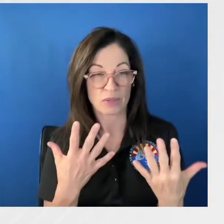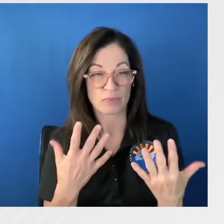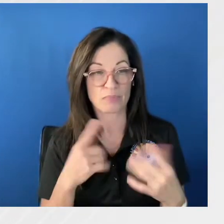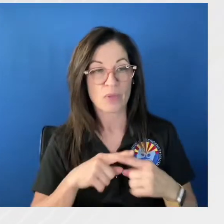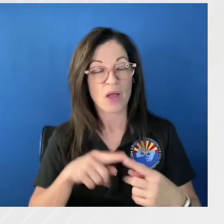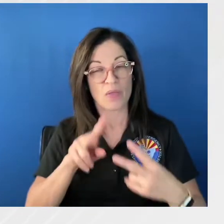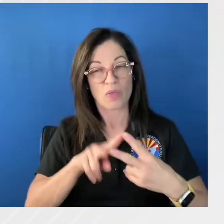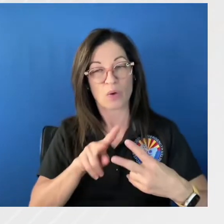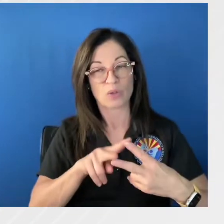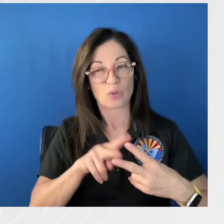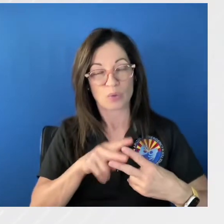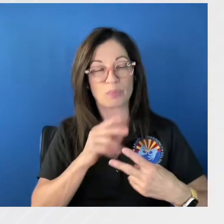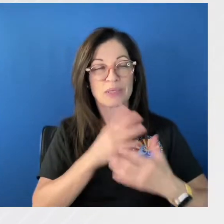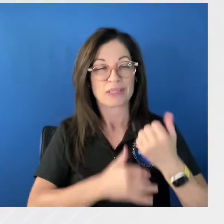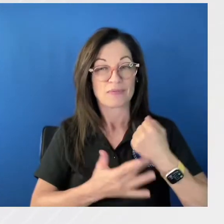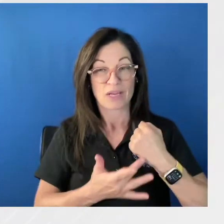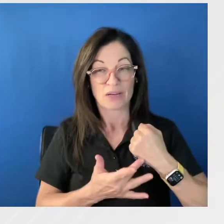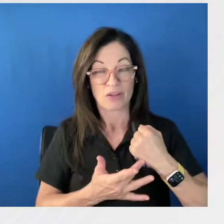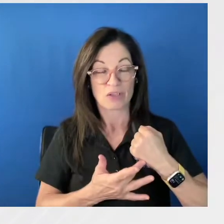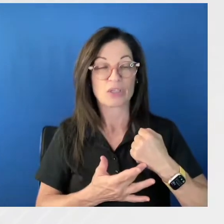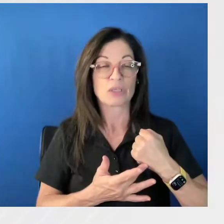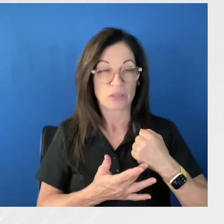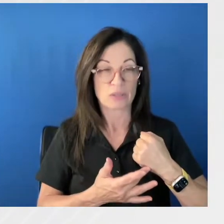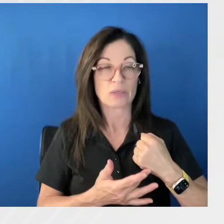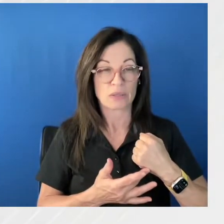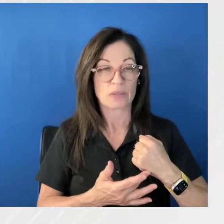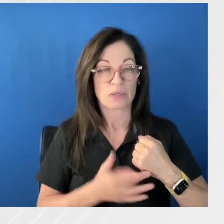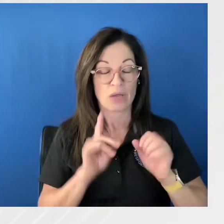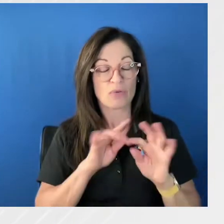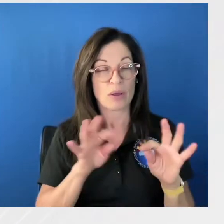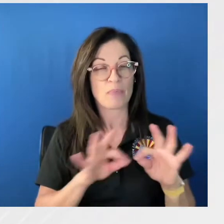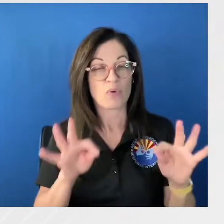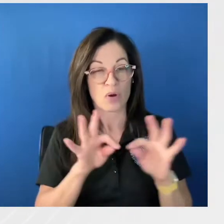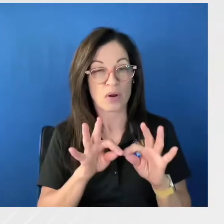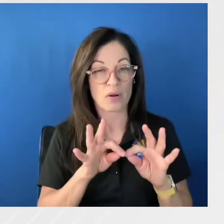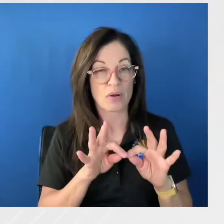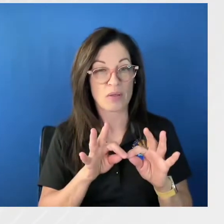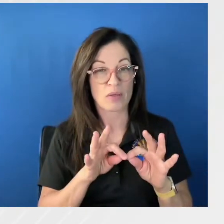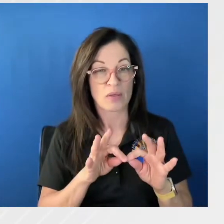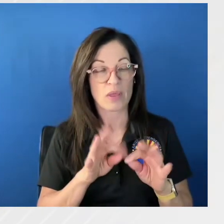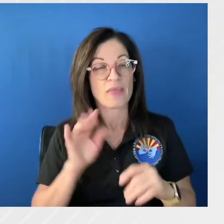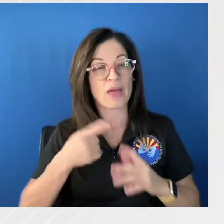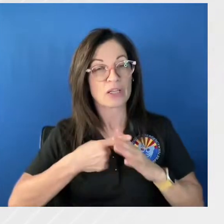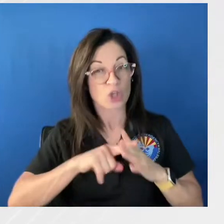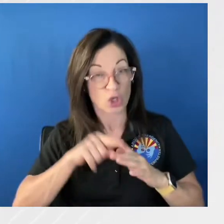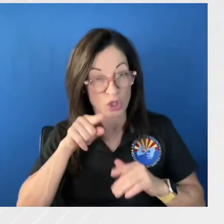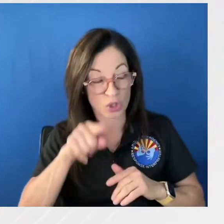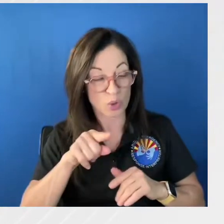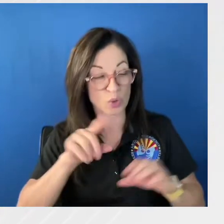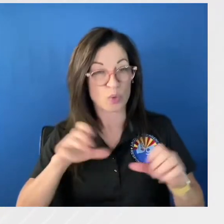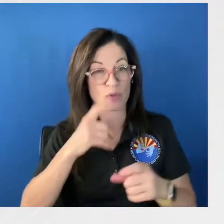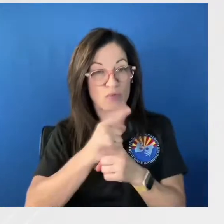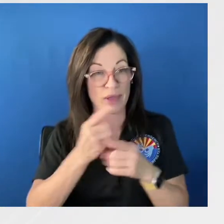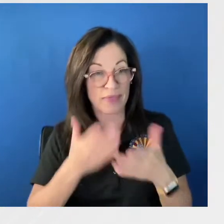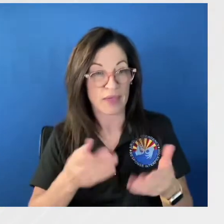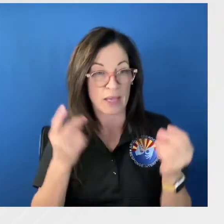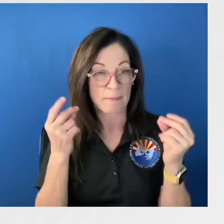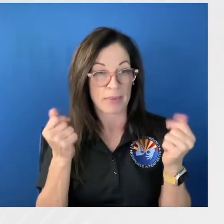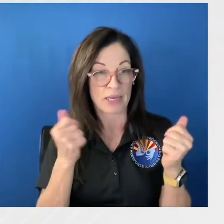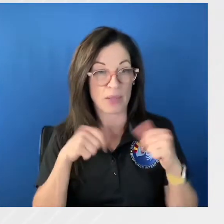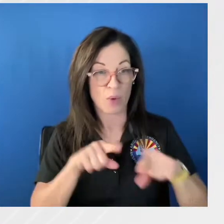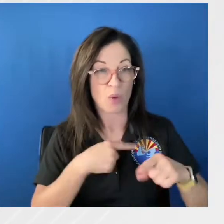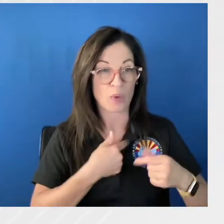pieces of technology are really important to us because that starts you in the right direction immediately while we start